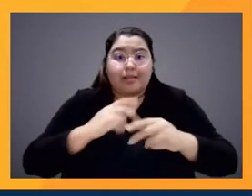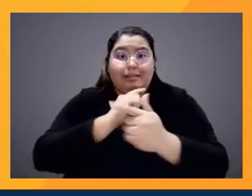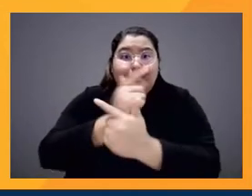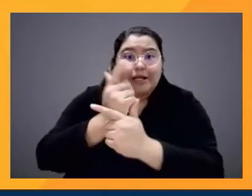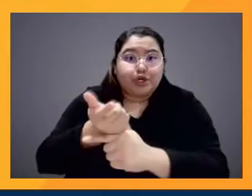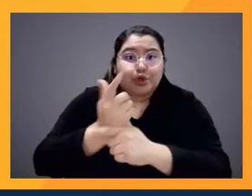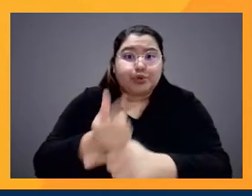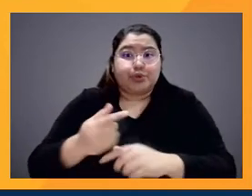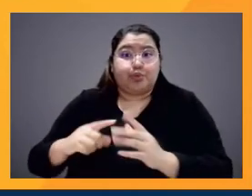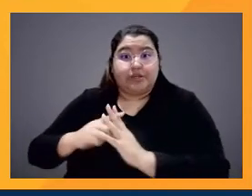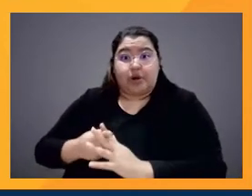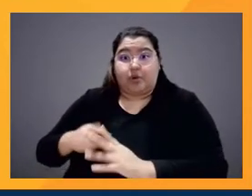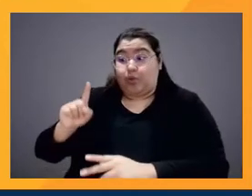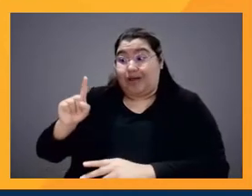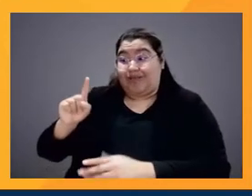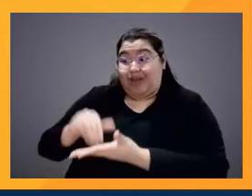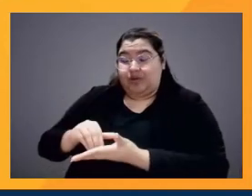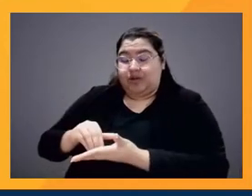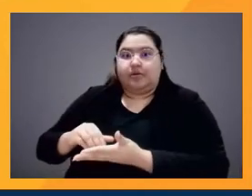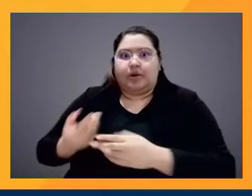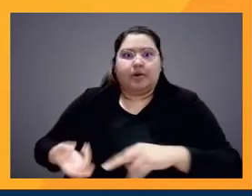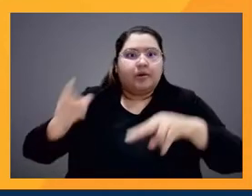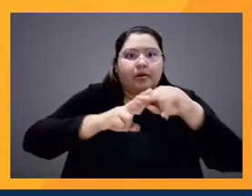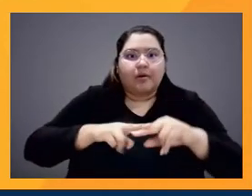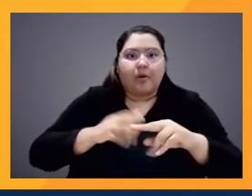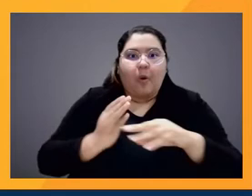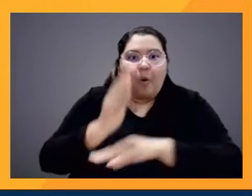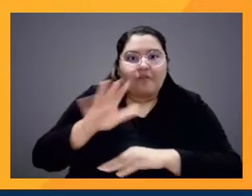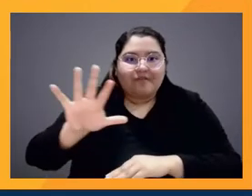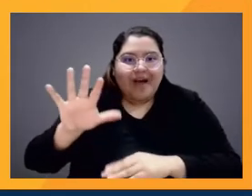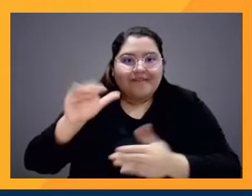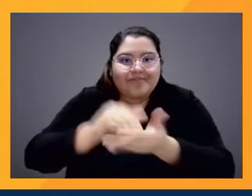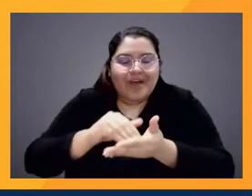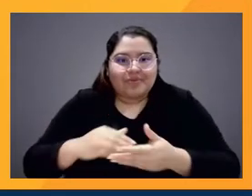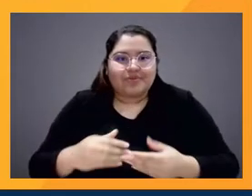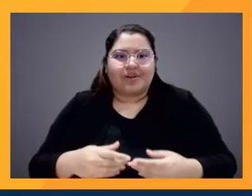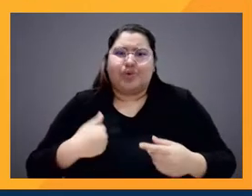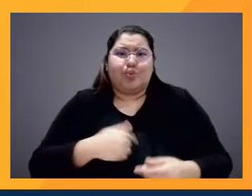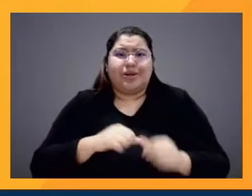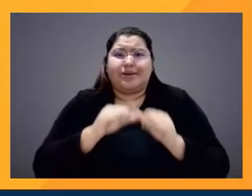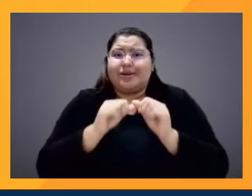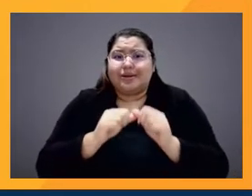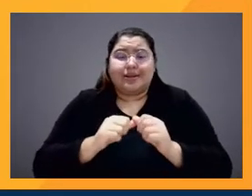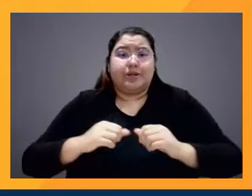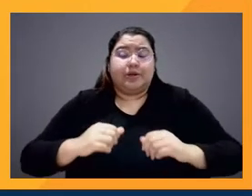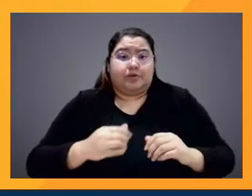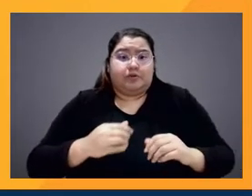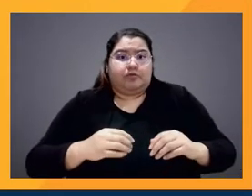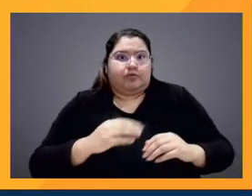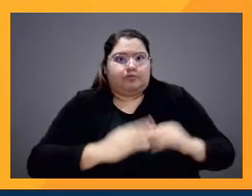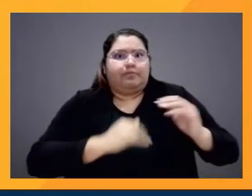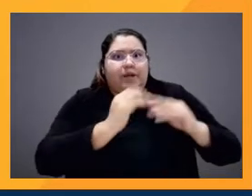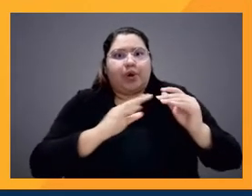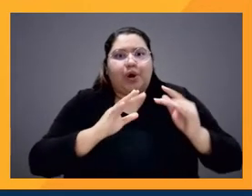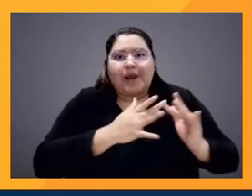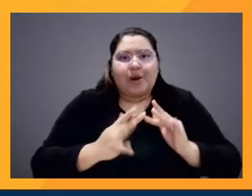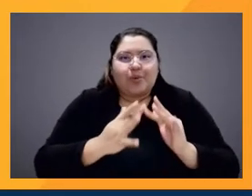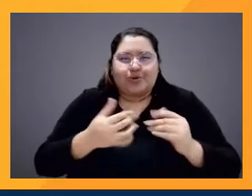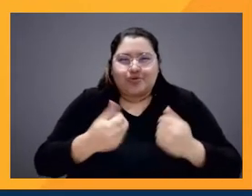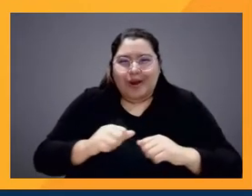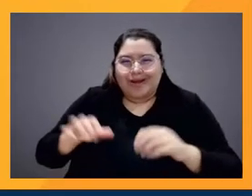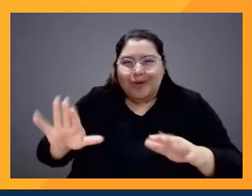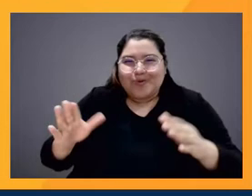establishing that are helping these highly impacted businesses get back on track, as well as helping these smallest entities really